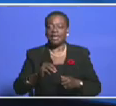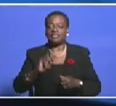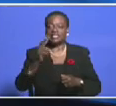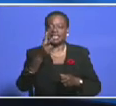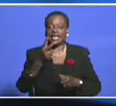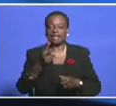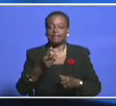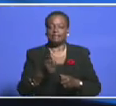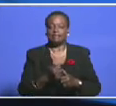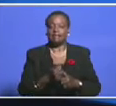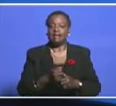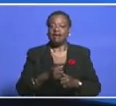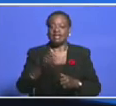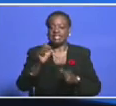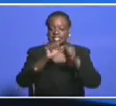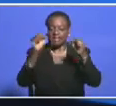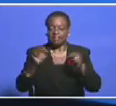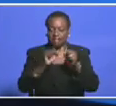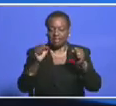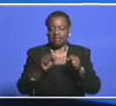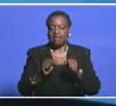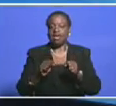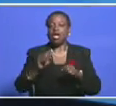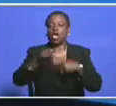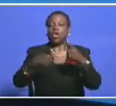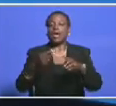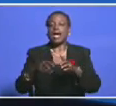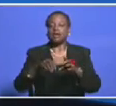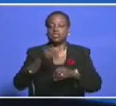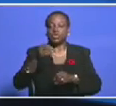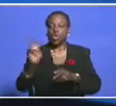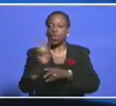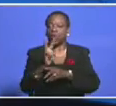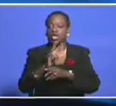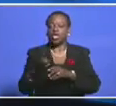at the Kendall Isaacs Gym. Go out and support the Mangoes, wear your blue, and support the team.